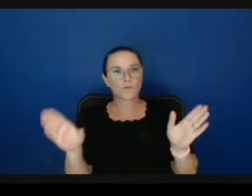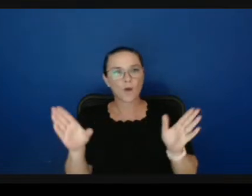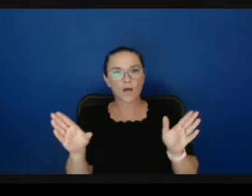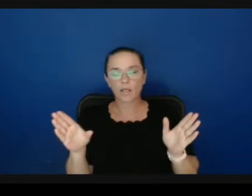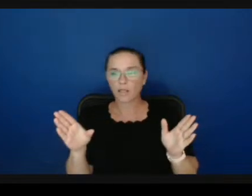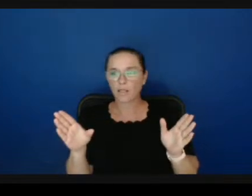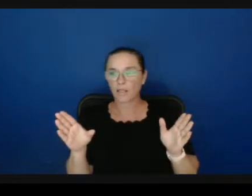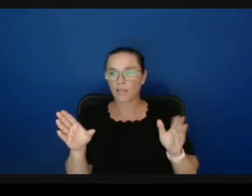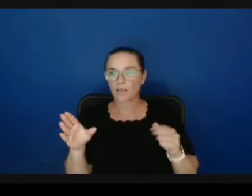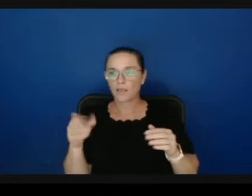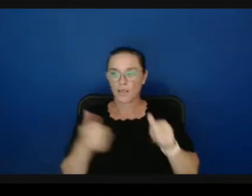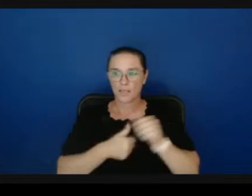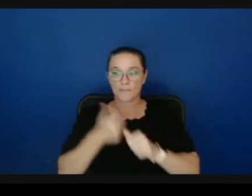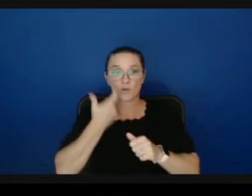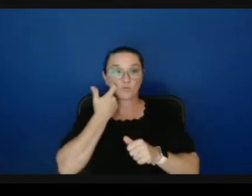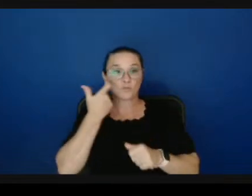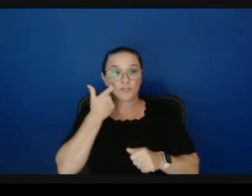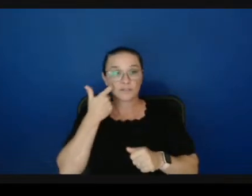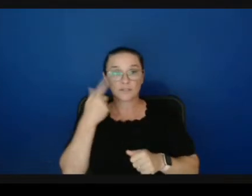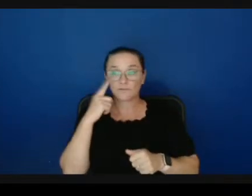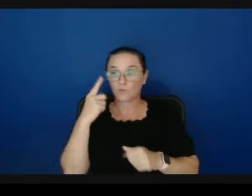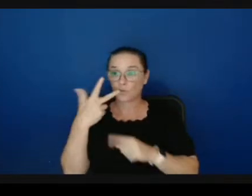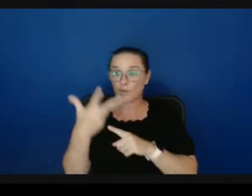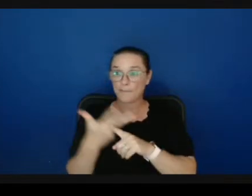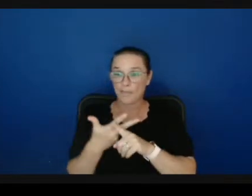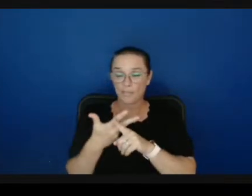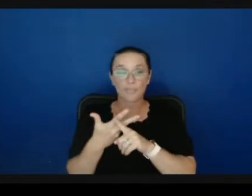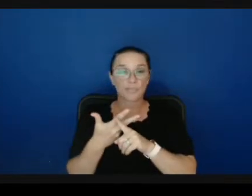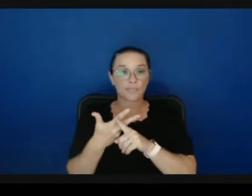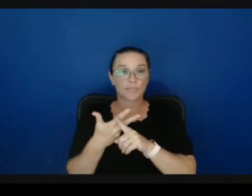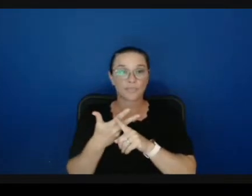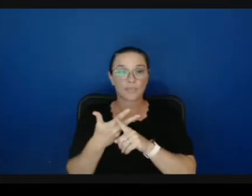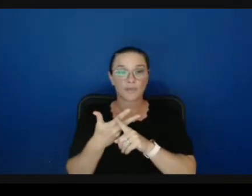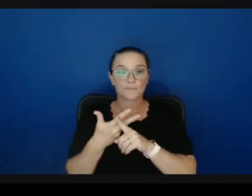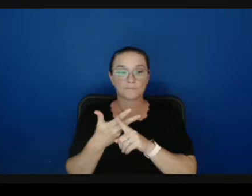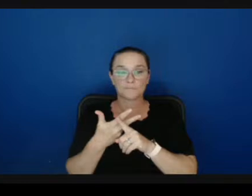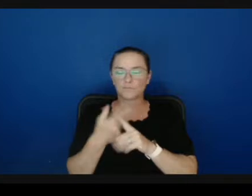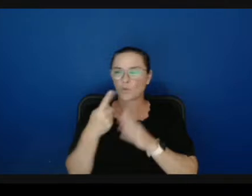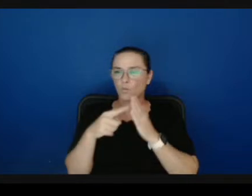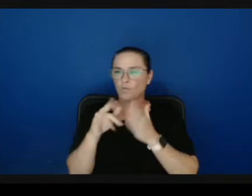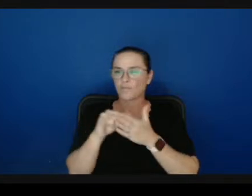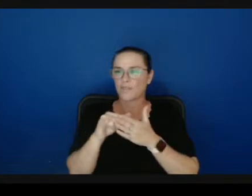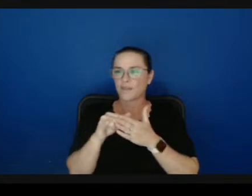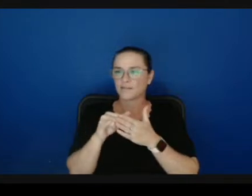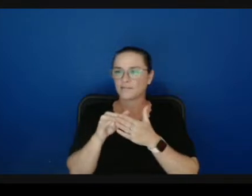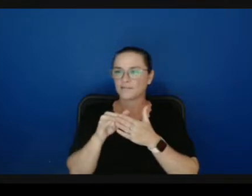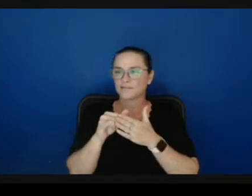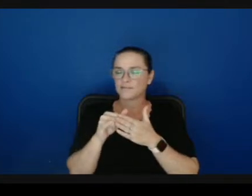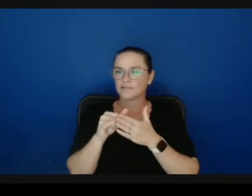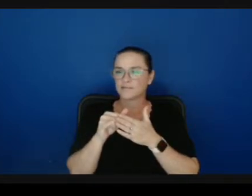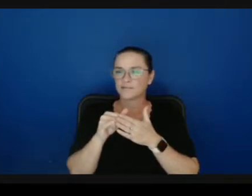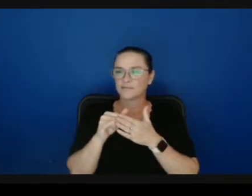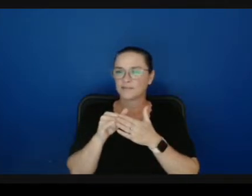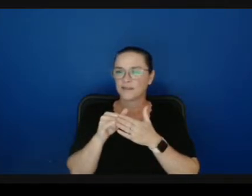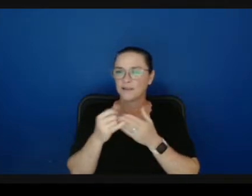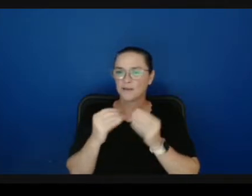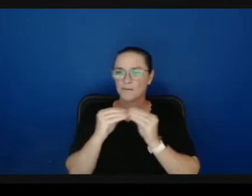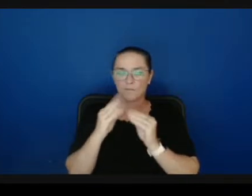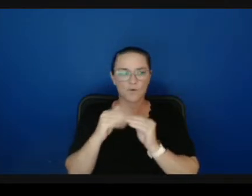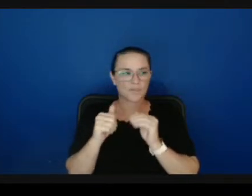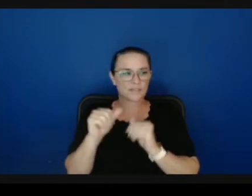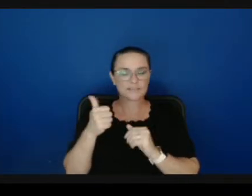this most recent 3-month chunk has been, what is that? Like probably over 10,000